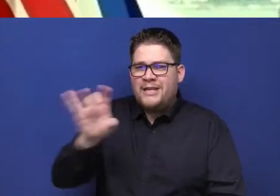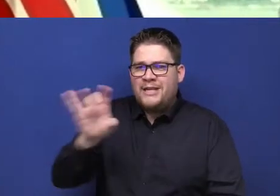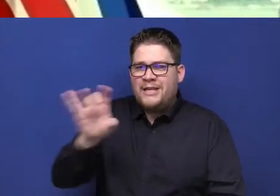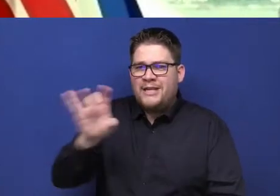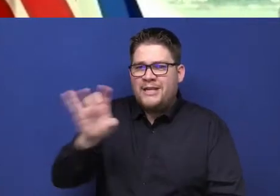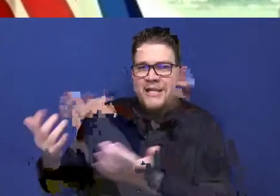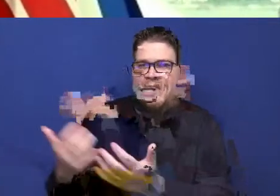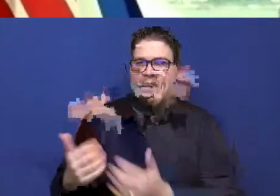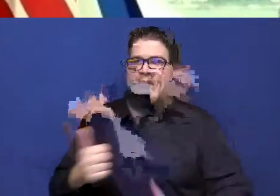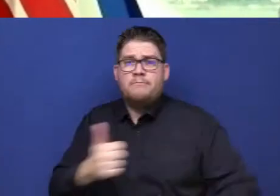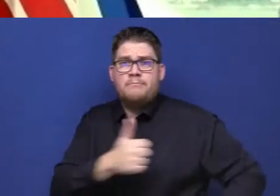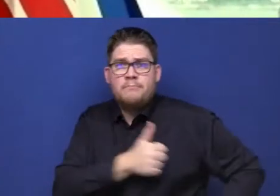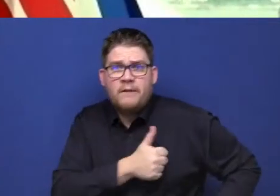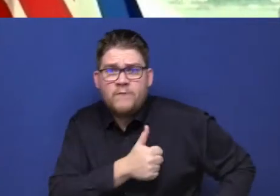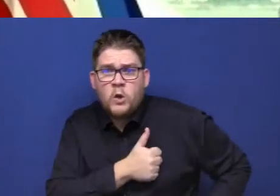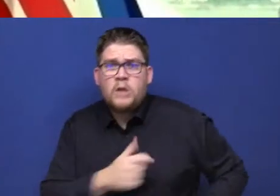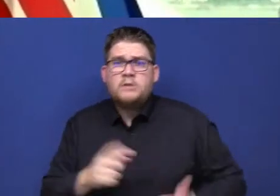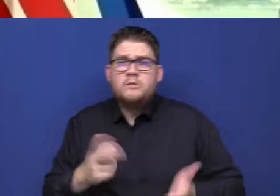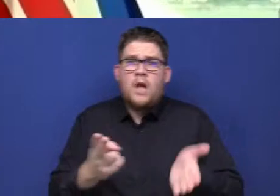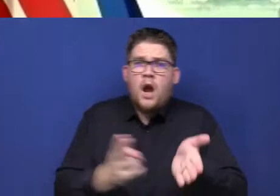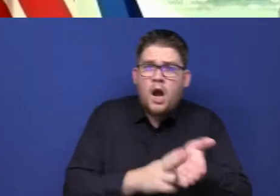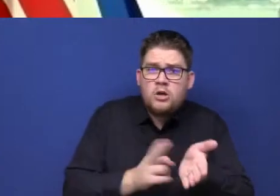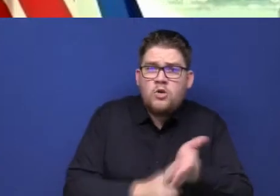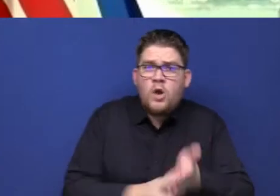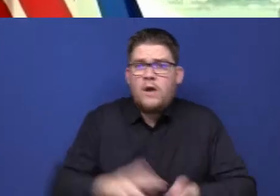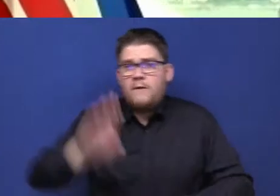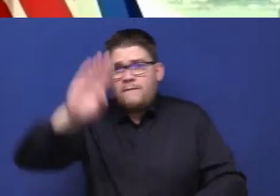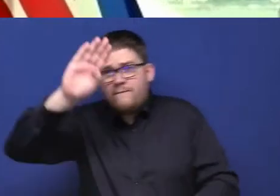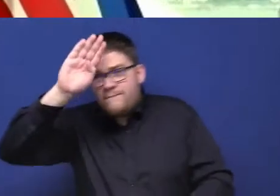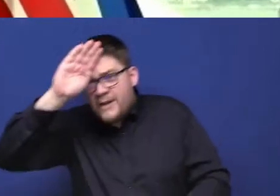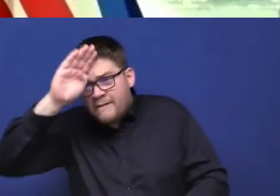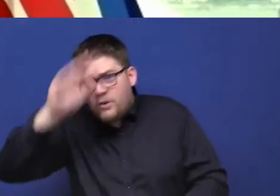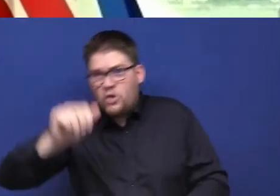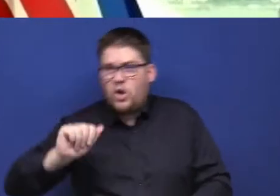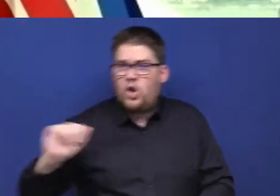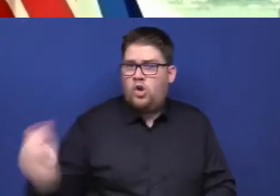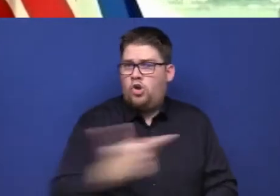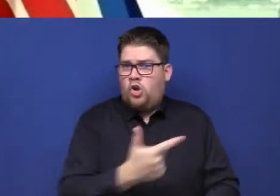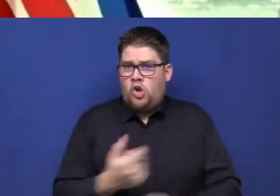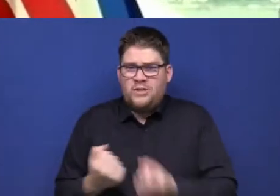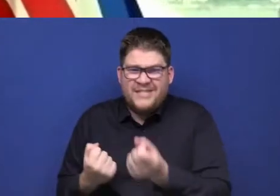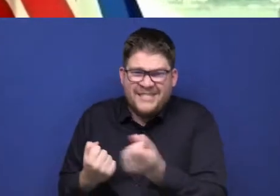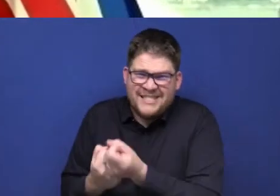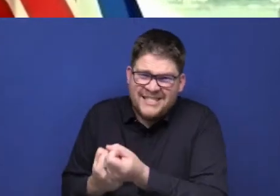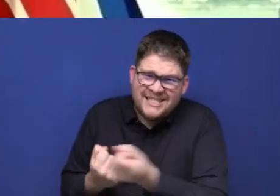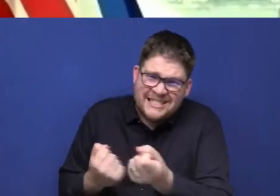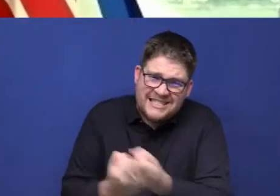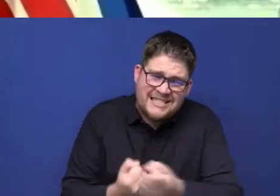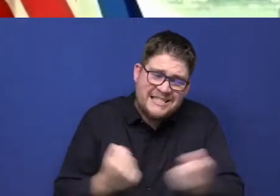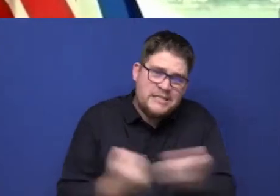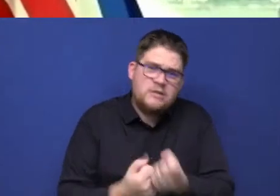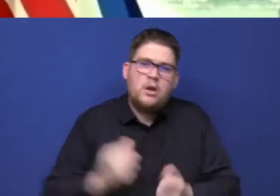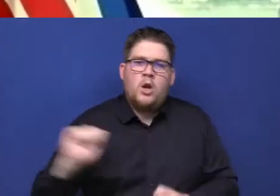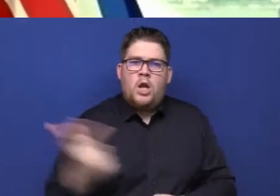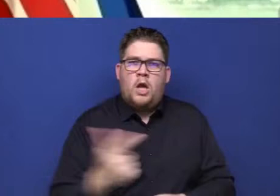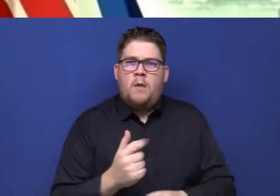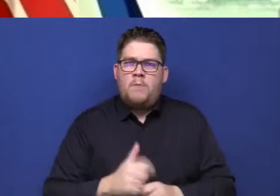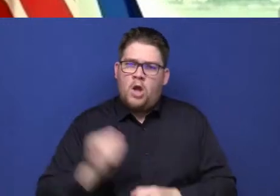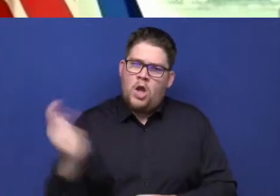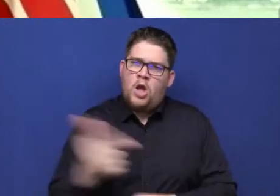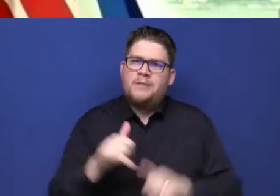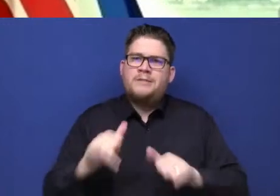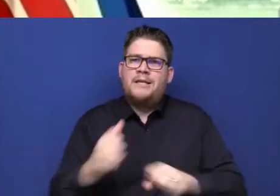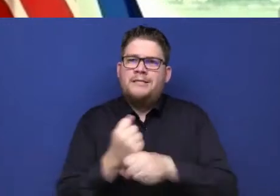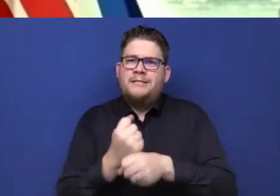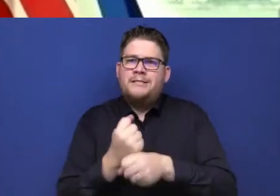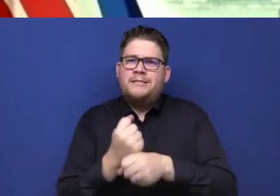premier is front and center in terms of that awareness. Ahmad, do you have a follow-up? Yes, thank you, if